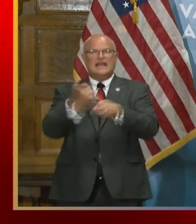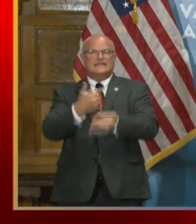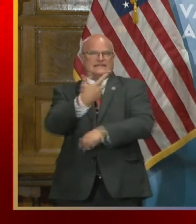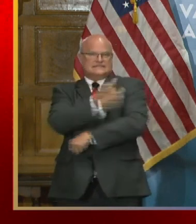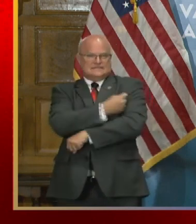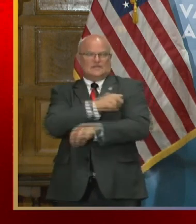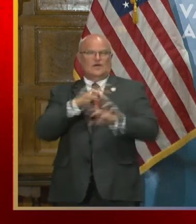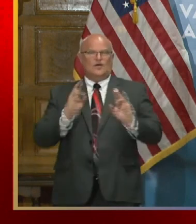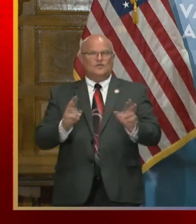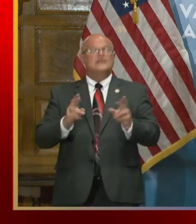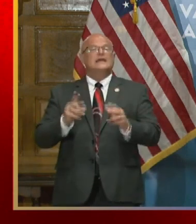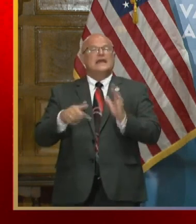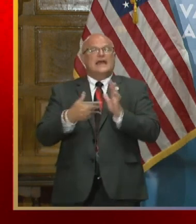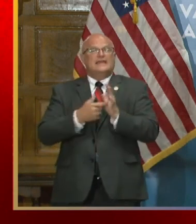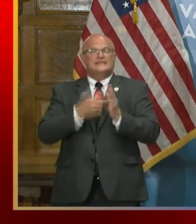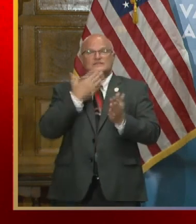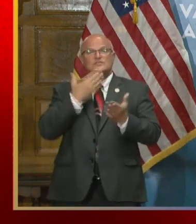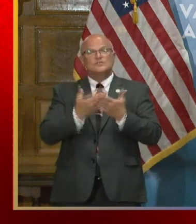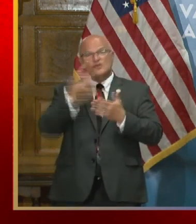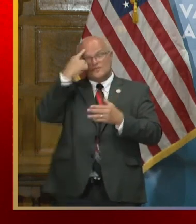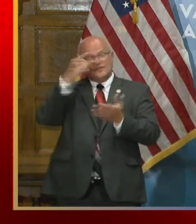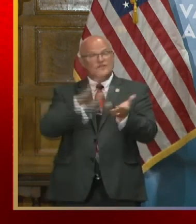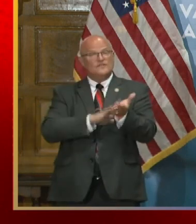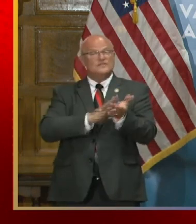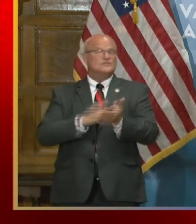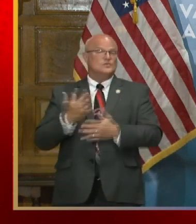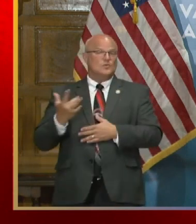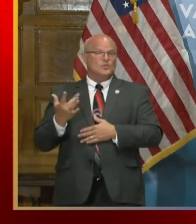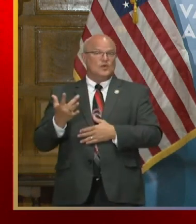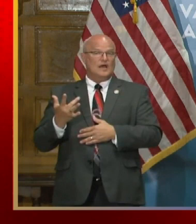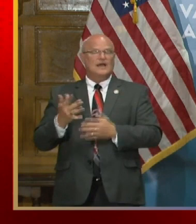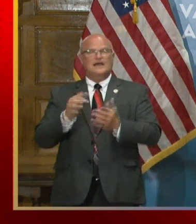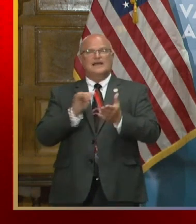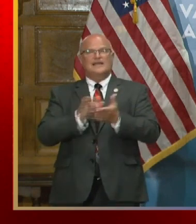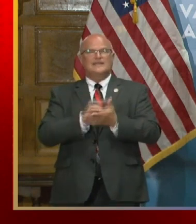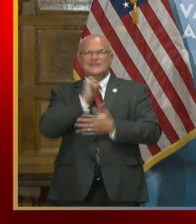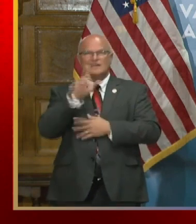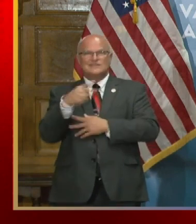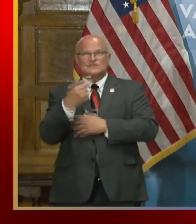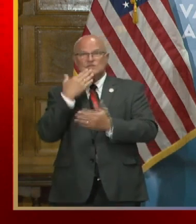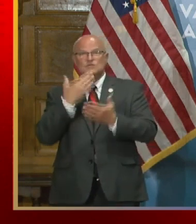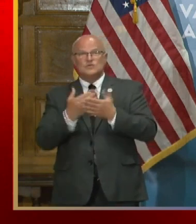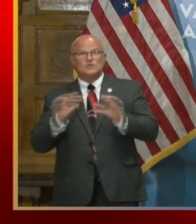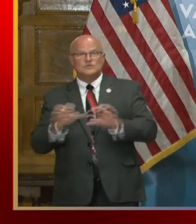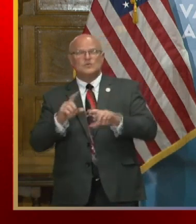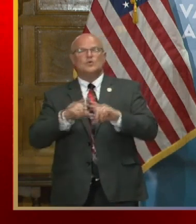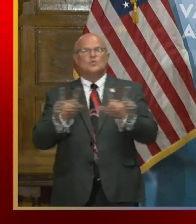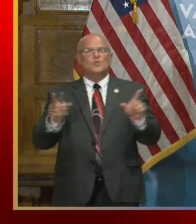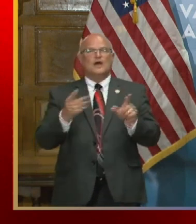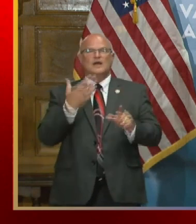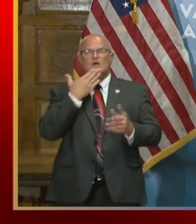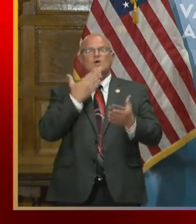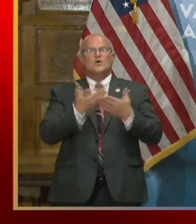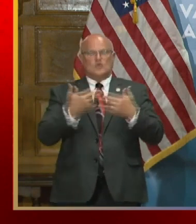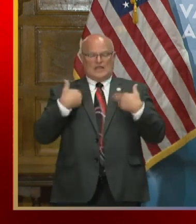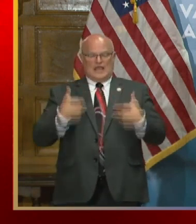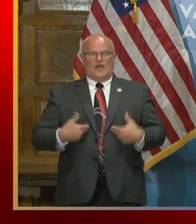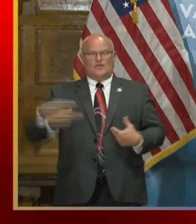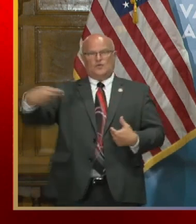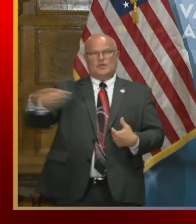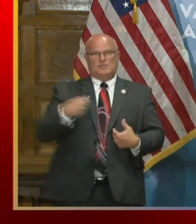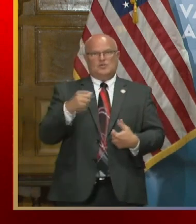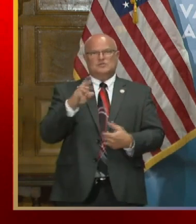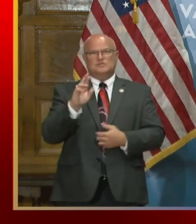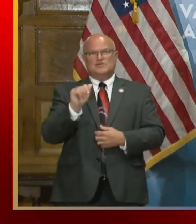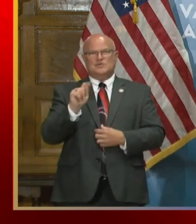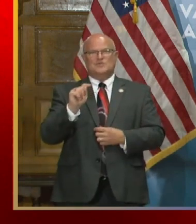it's an incentive obviously for the physicians because of the not just the good it will do, but because it's a very healthy reimbursement